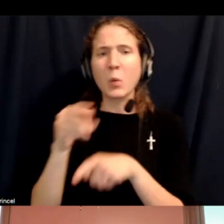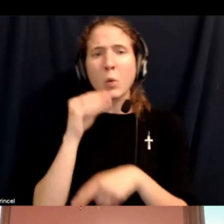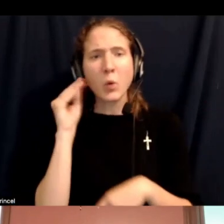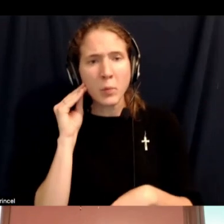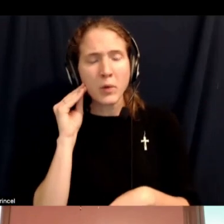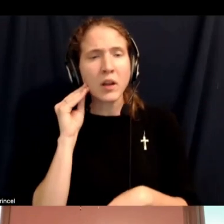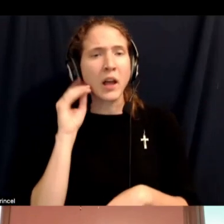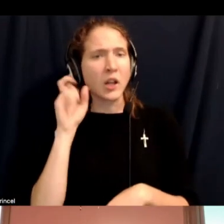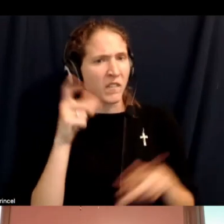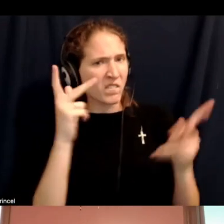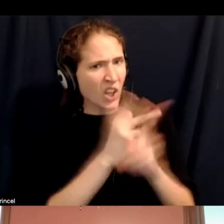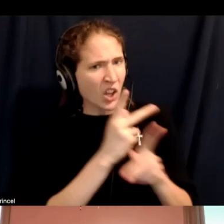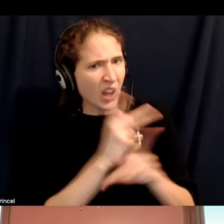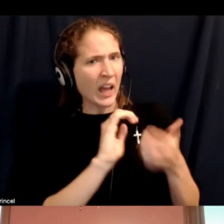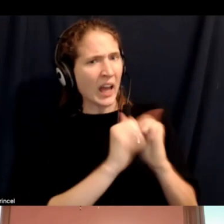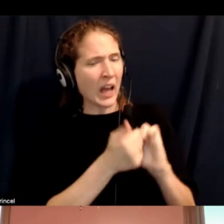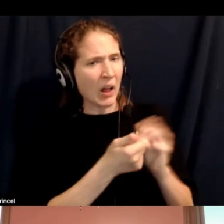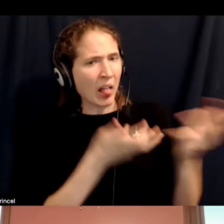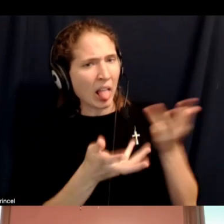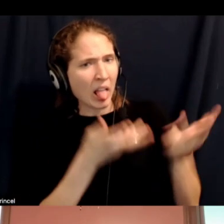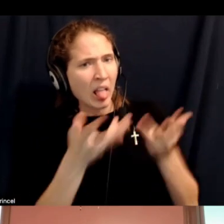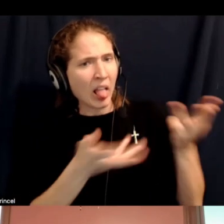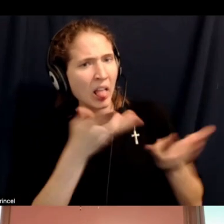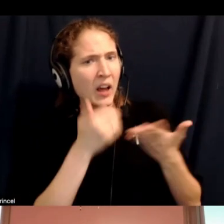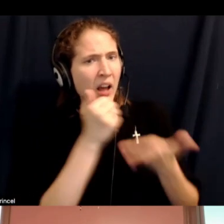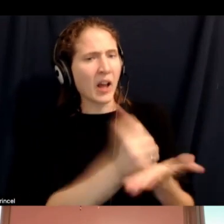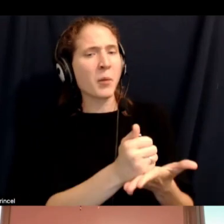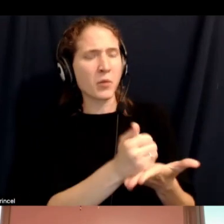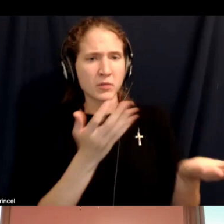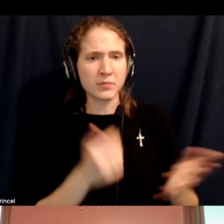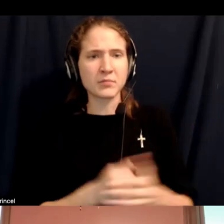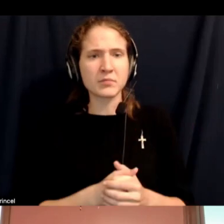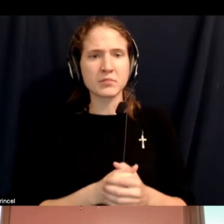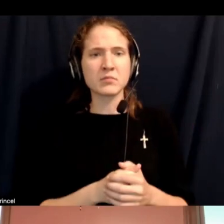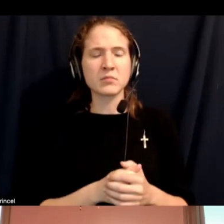out how to deal with her crisis. So